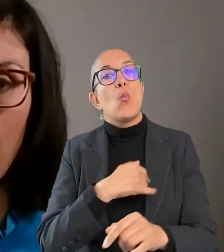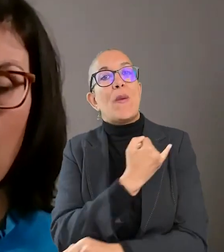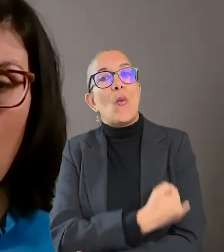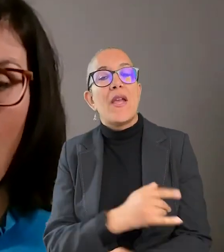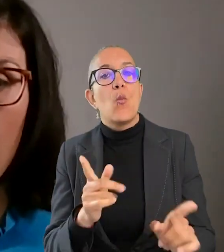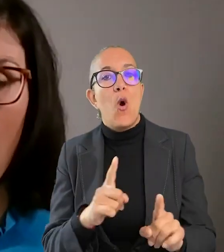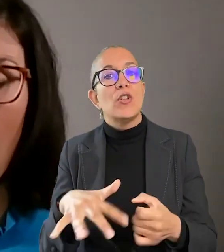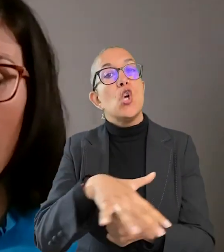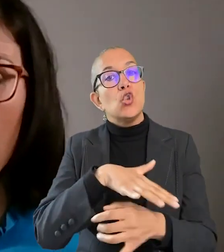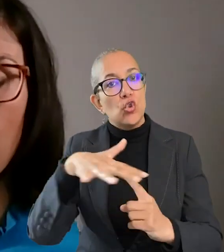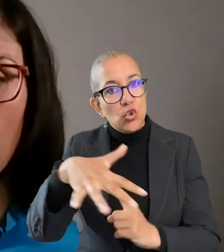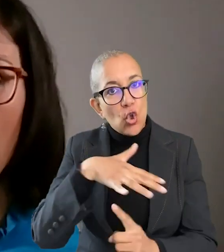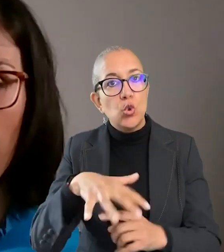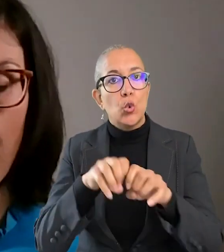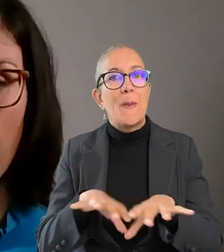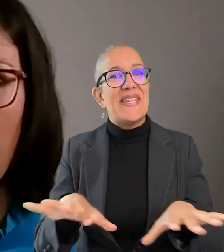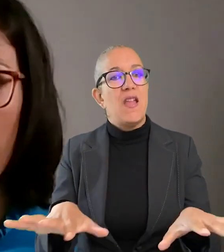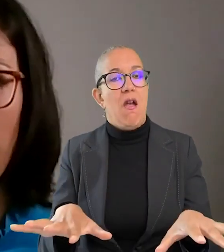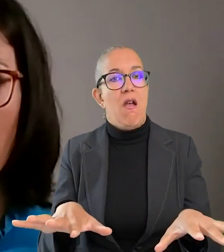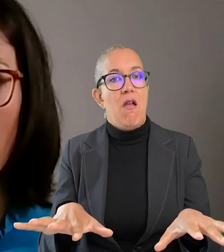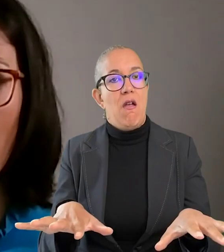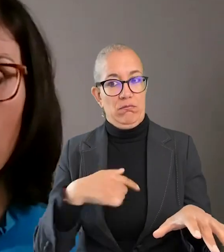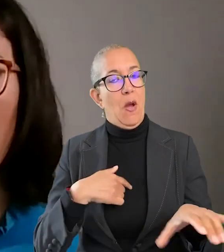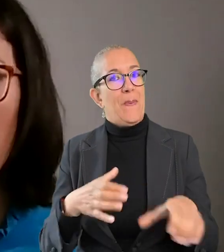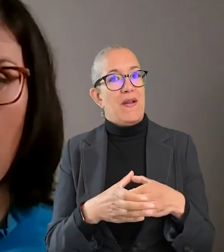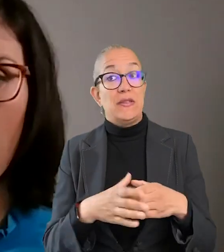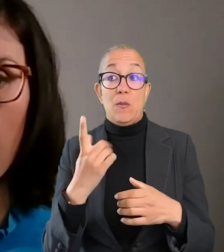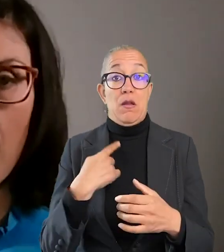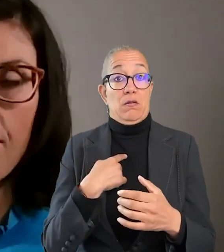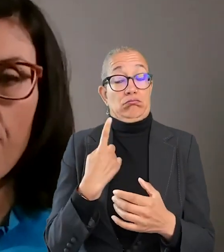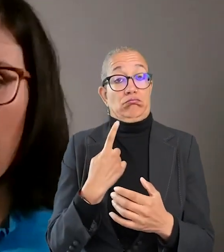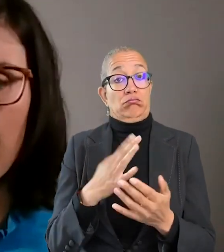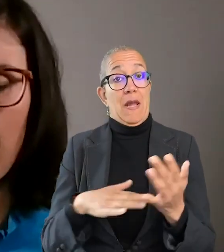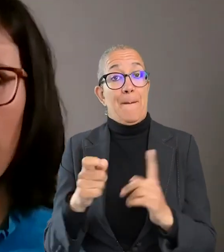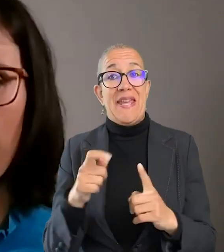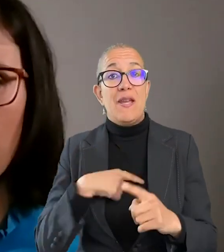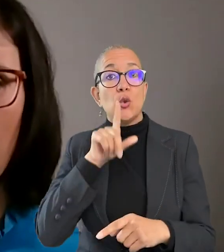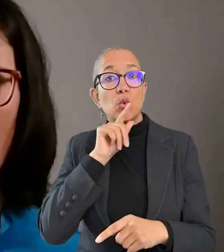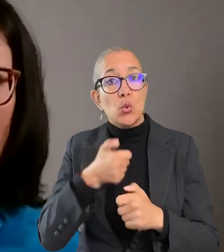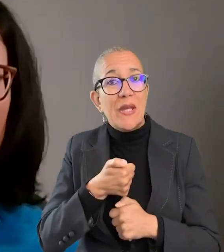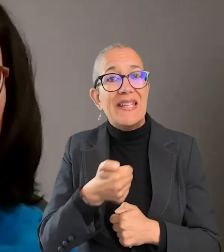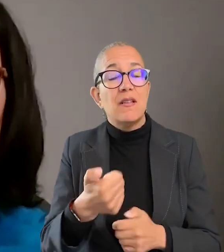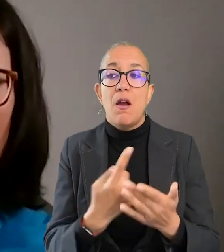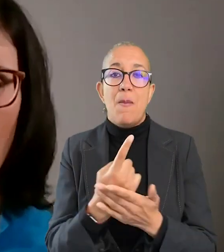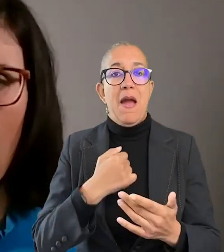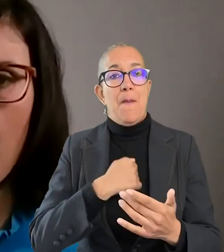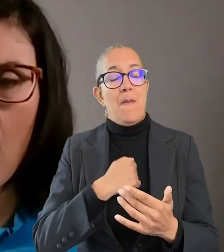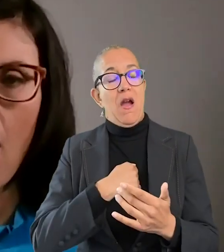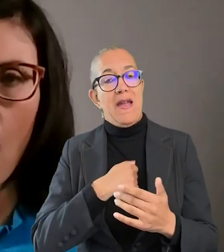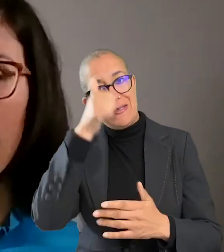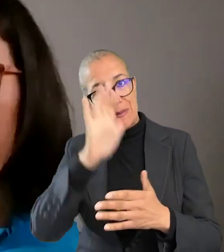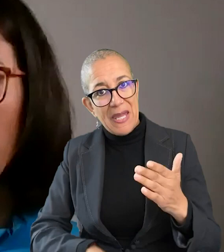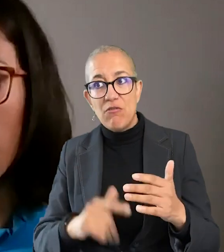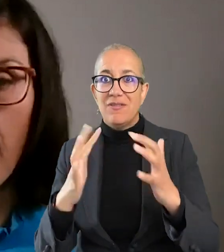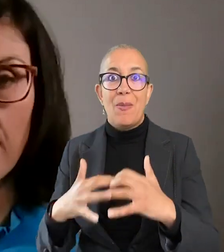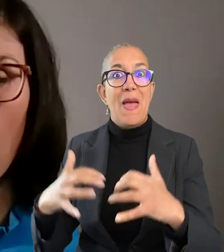party. I was one of the first MPs to sort of tweet about my first-hand experience in the House, to use Instagram.